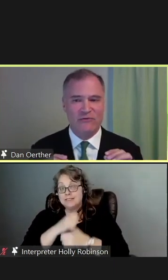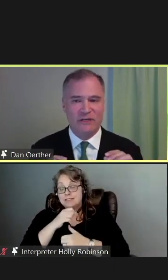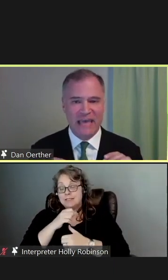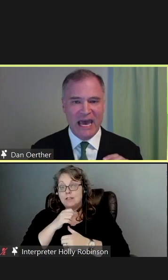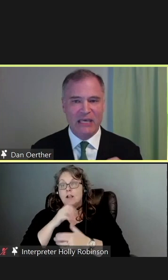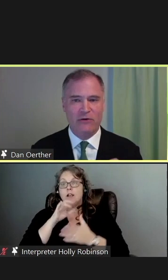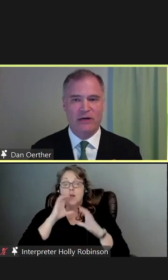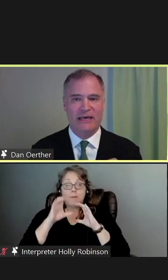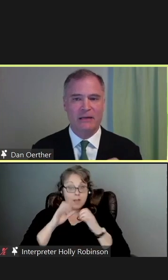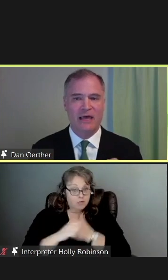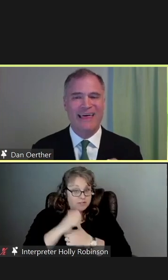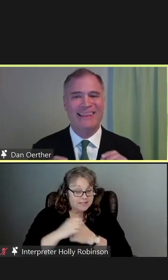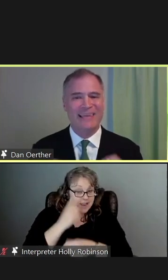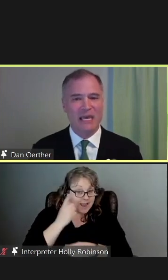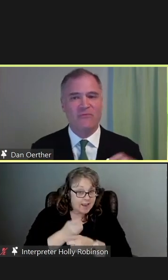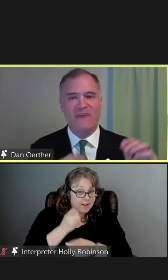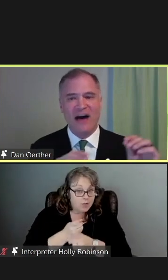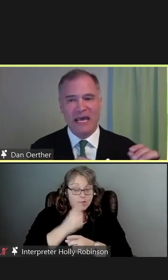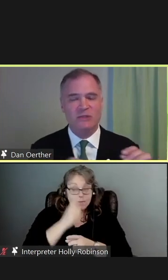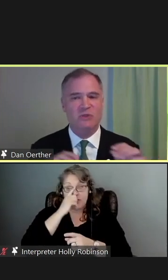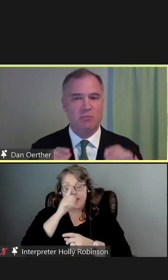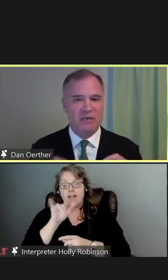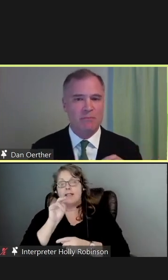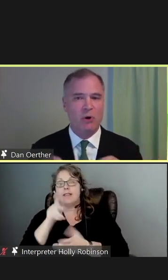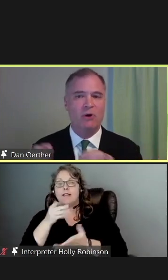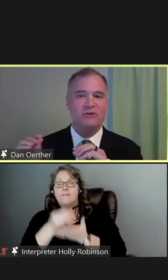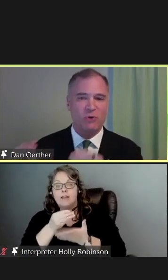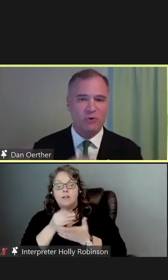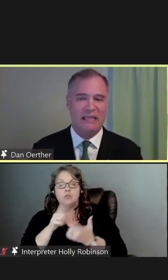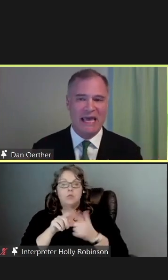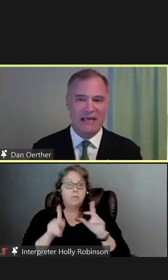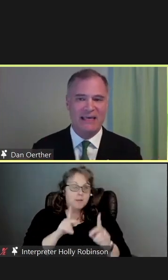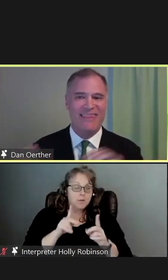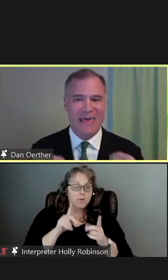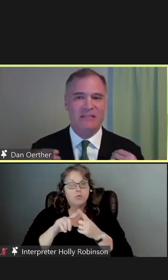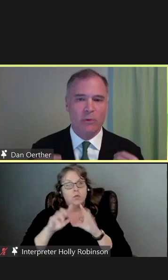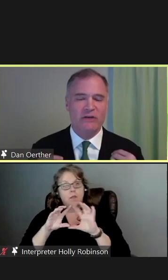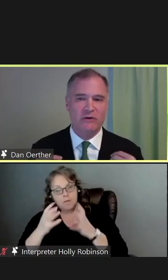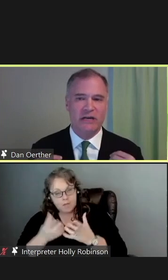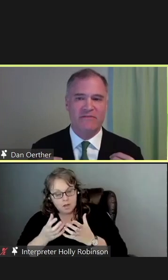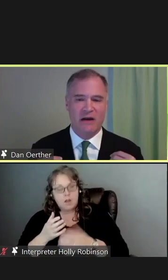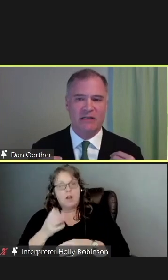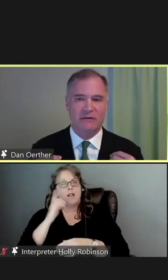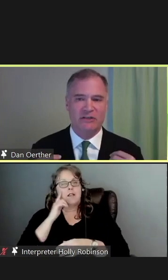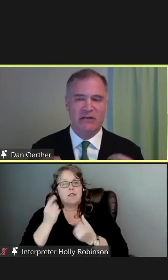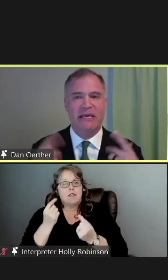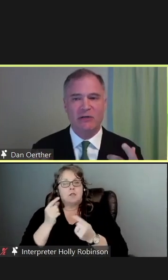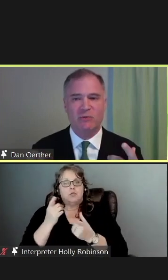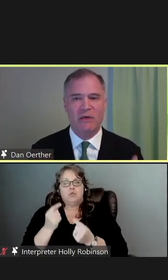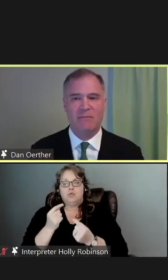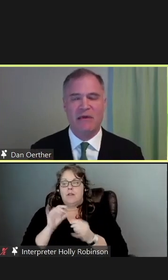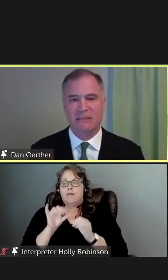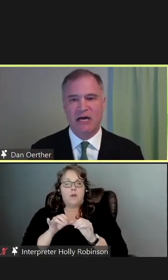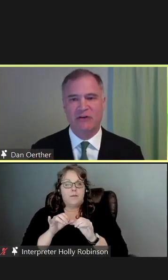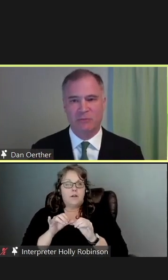that risk accurately, that link finance to people, to the planet, things that we do in environmental engineering. Here's where we